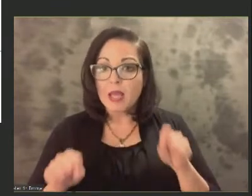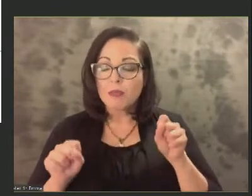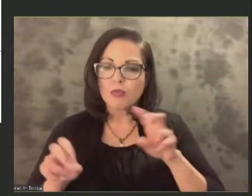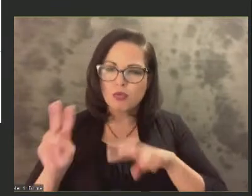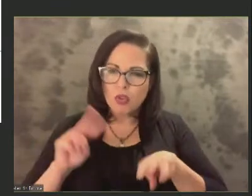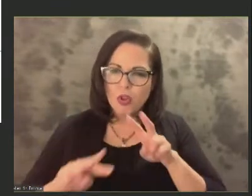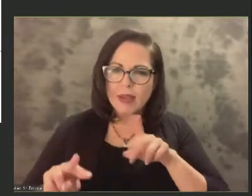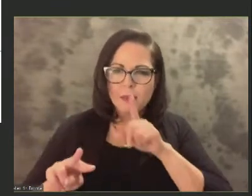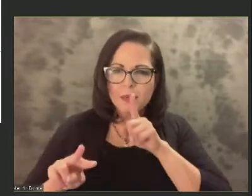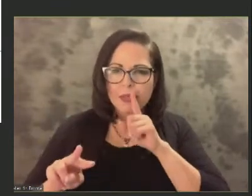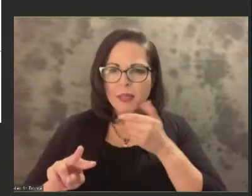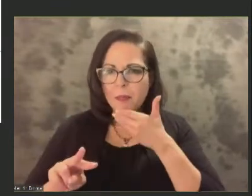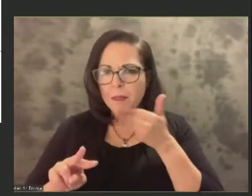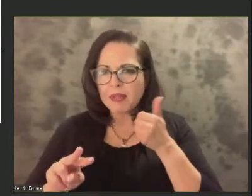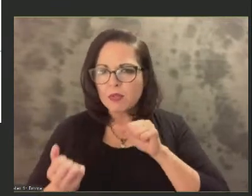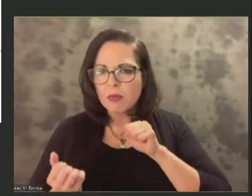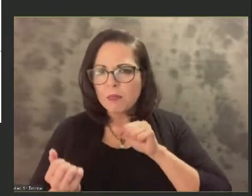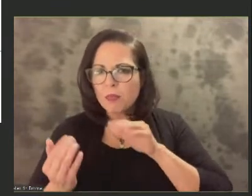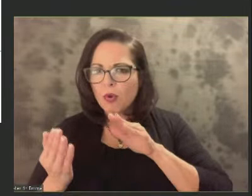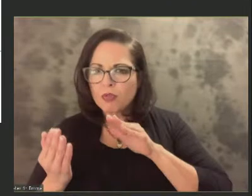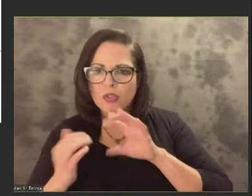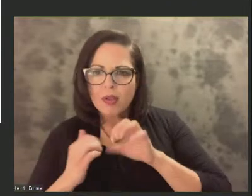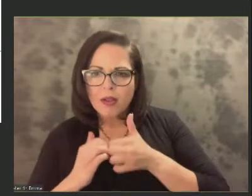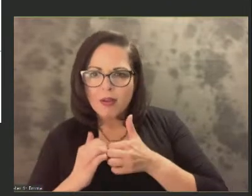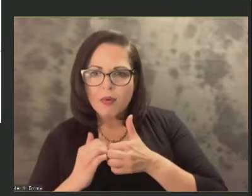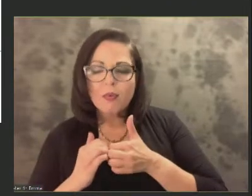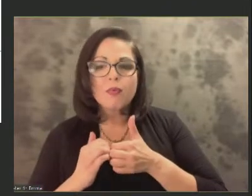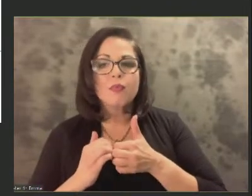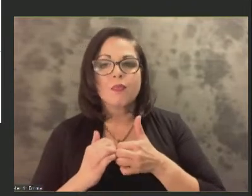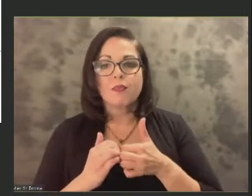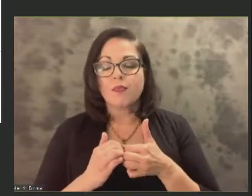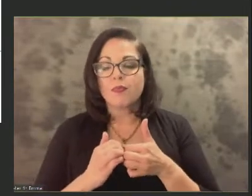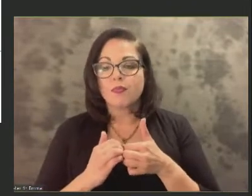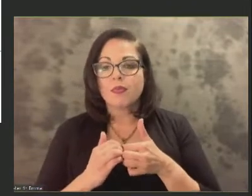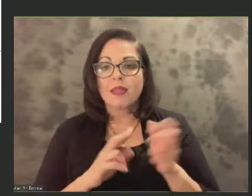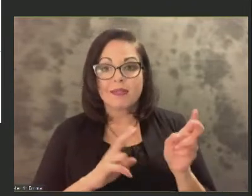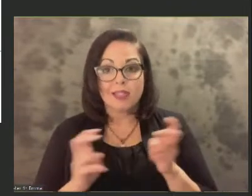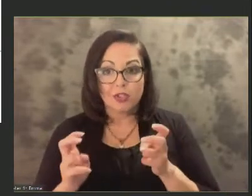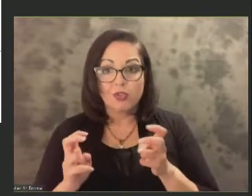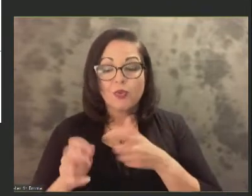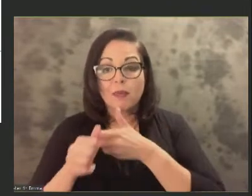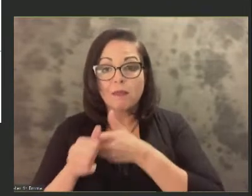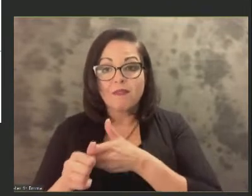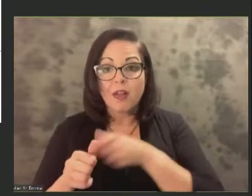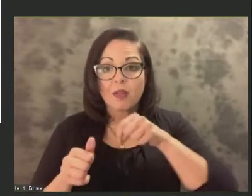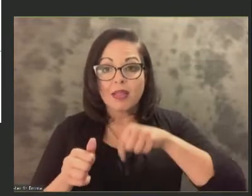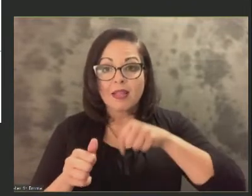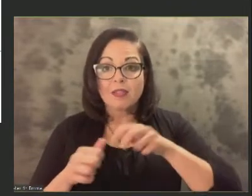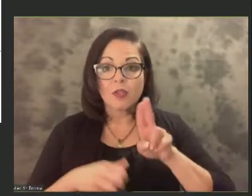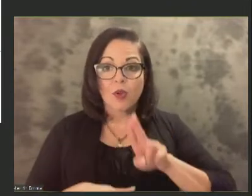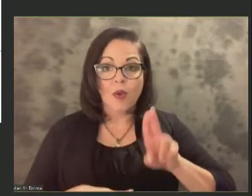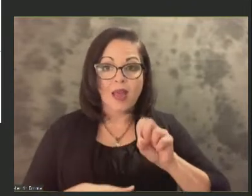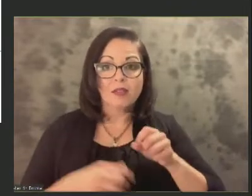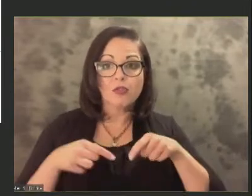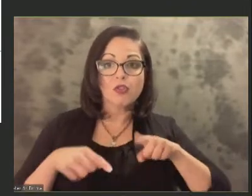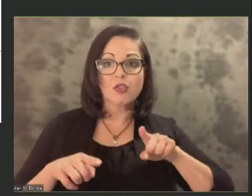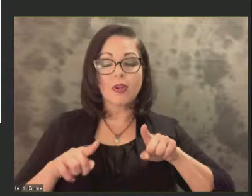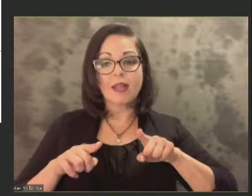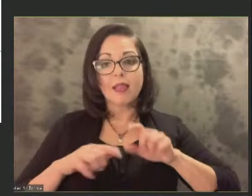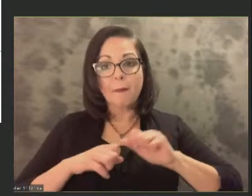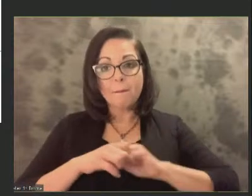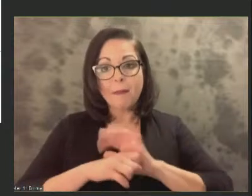the best way to address these issues facing the United States during the